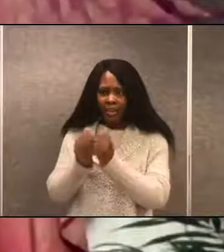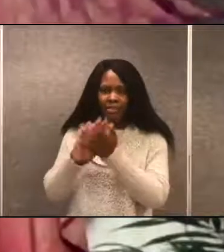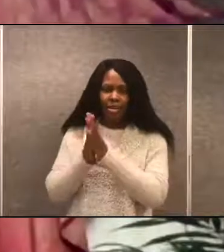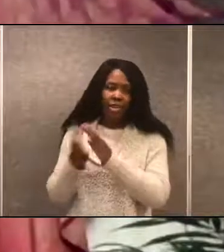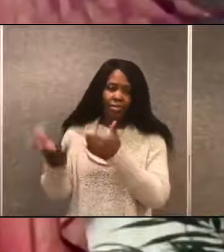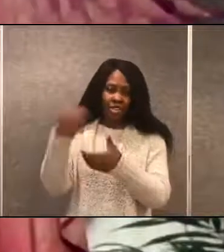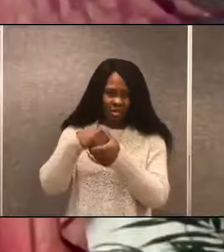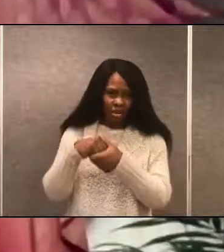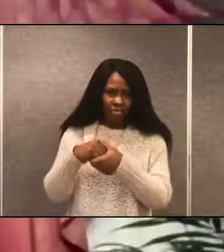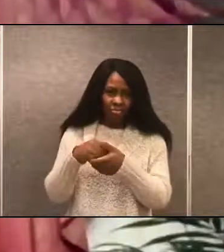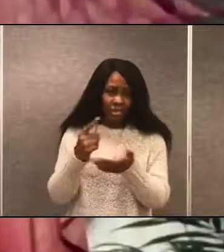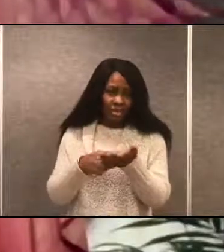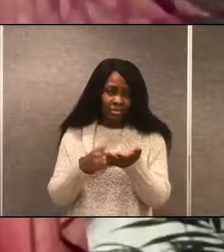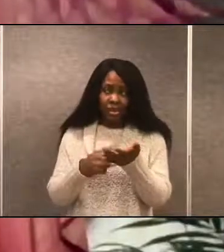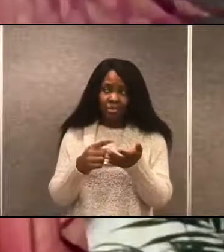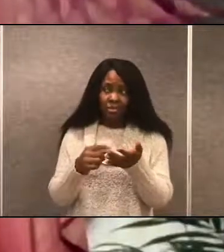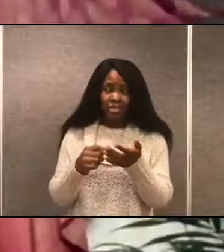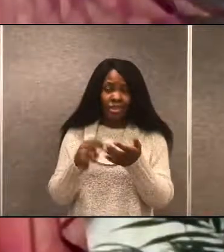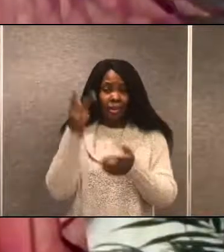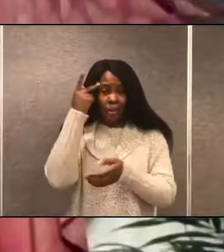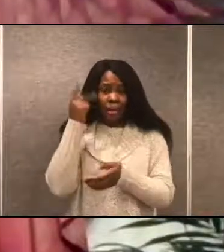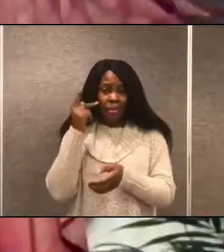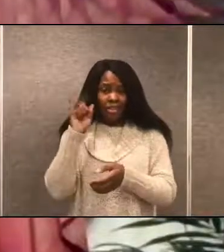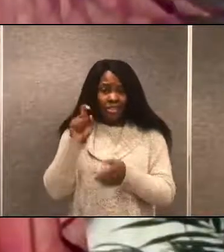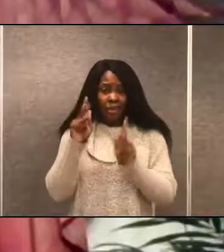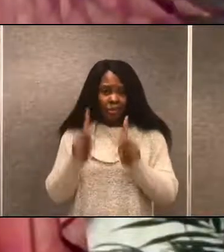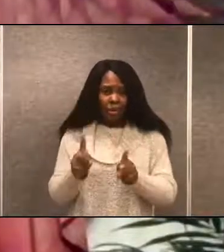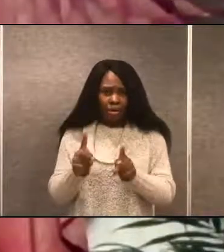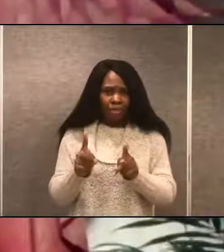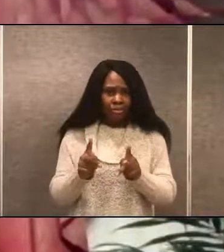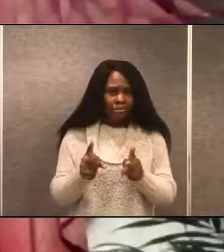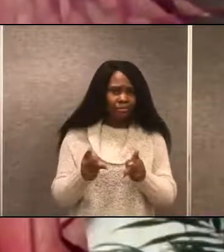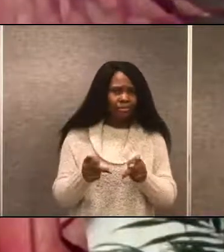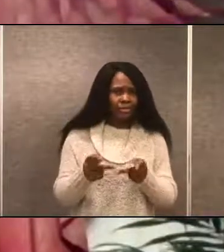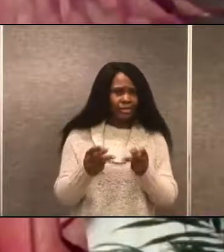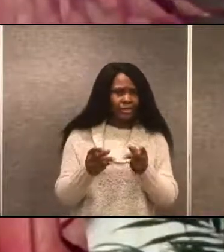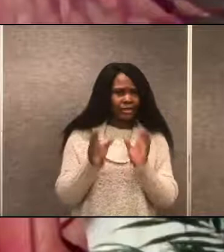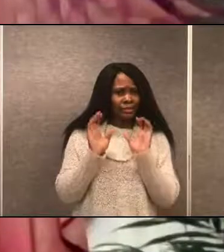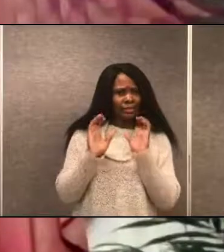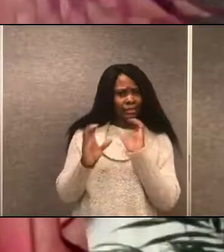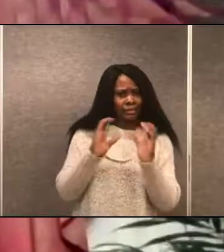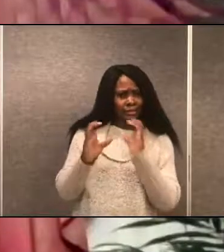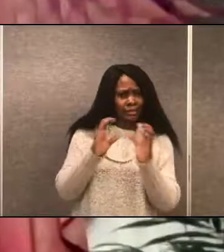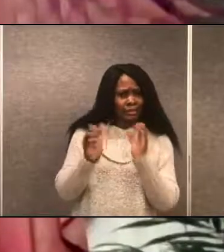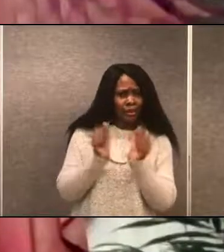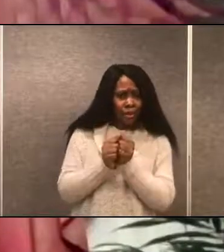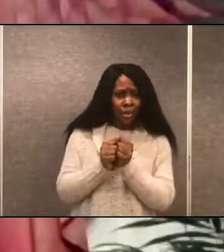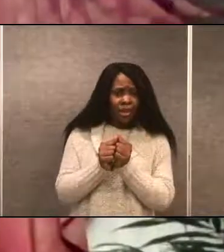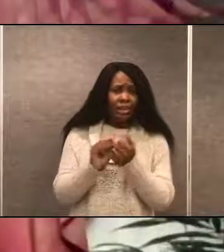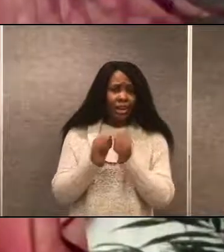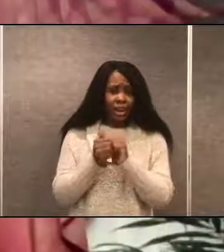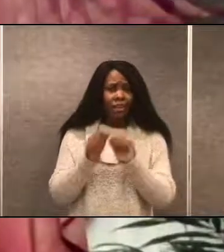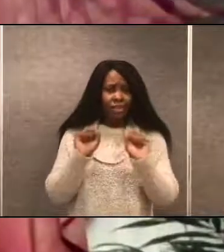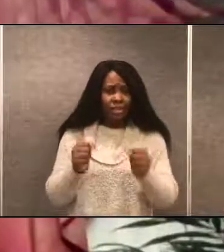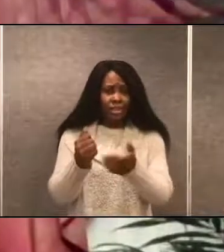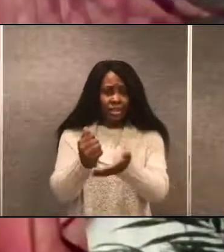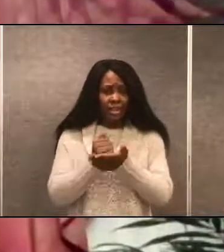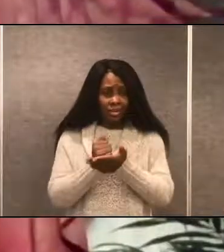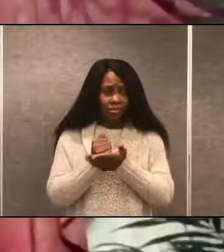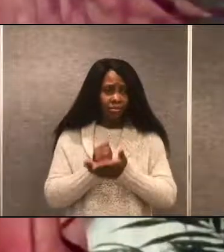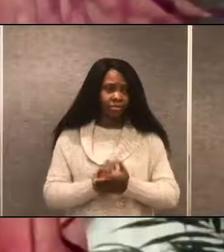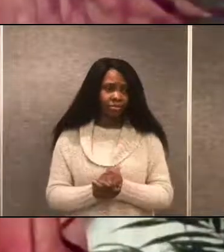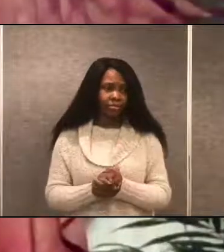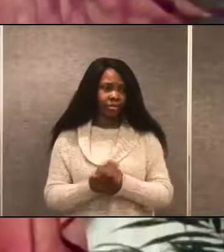talk to, so they can provide them direction on what it is that they might need the assistance with. And all the information is actually